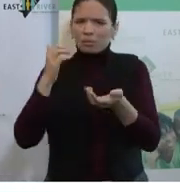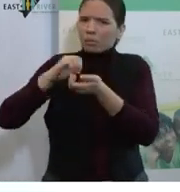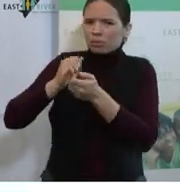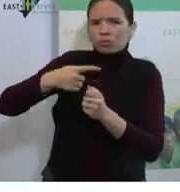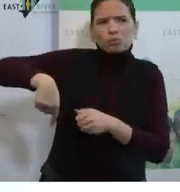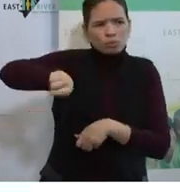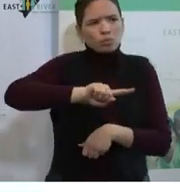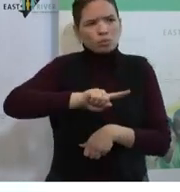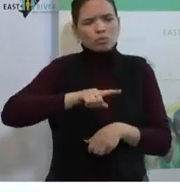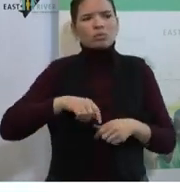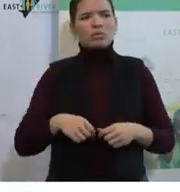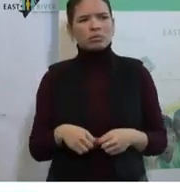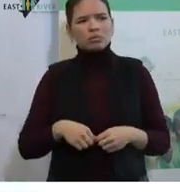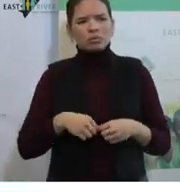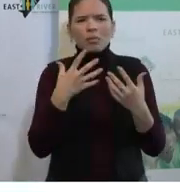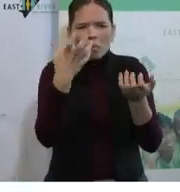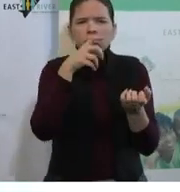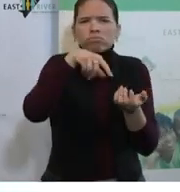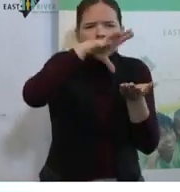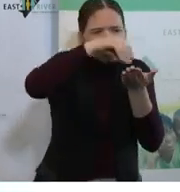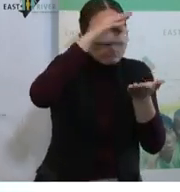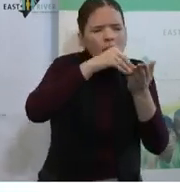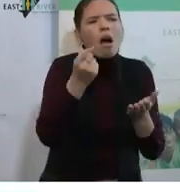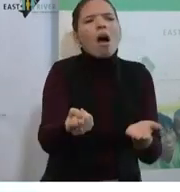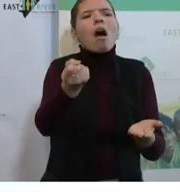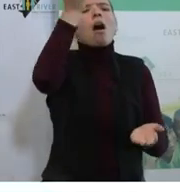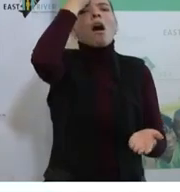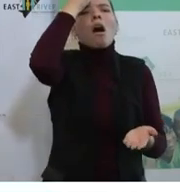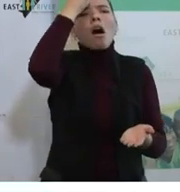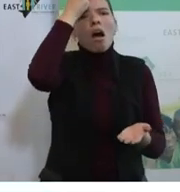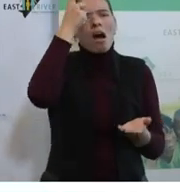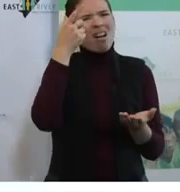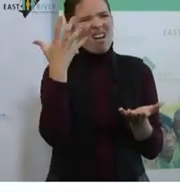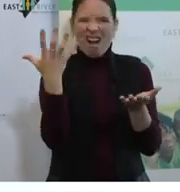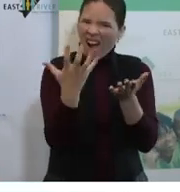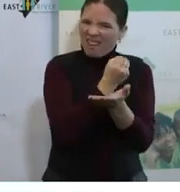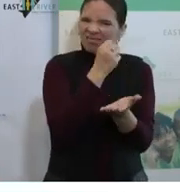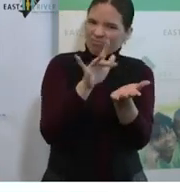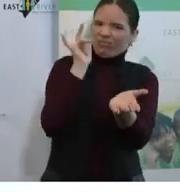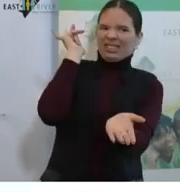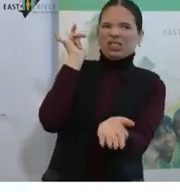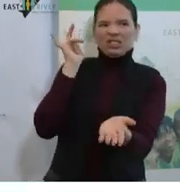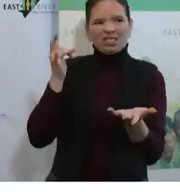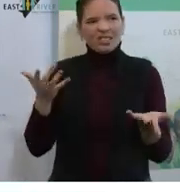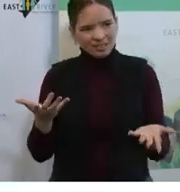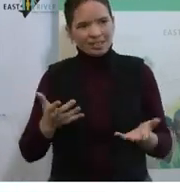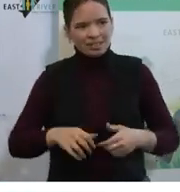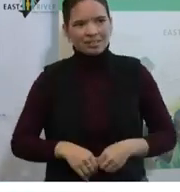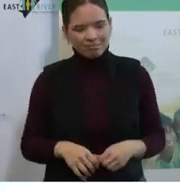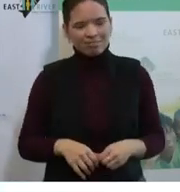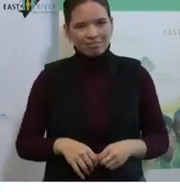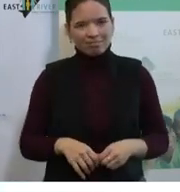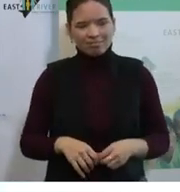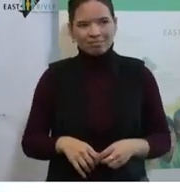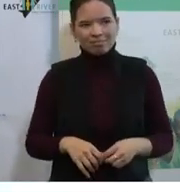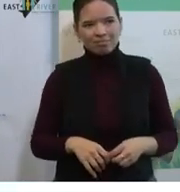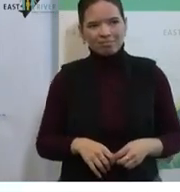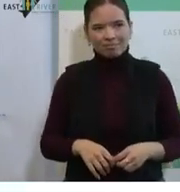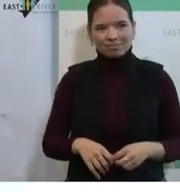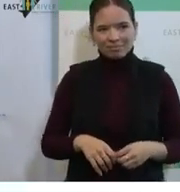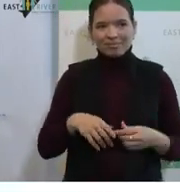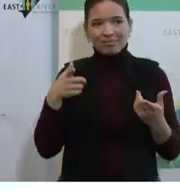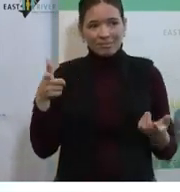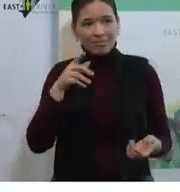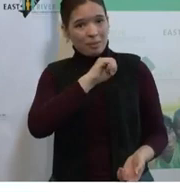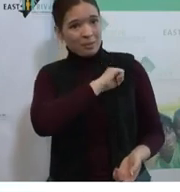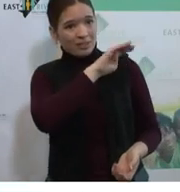about how you can take advantage of this very important tax credit. As the mayor mentioned, the Earned Income Tax